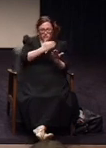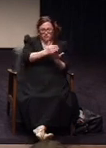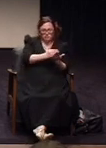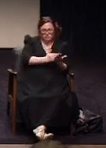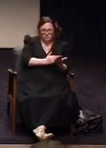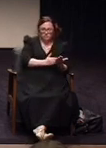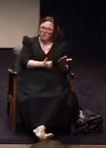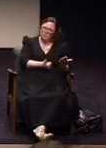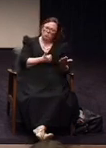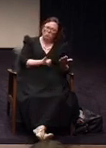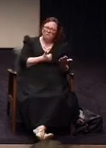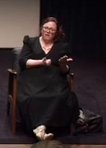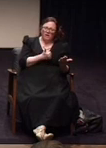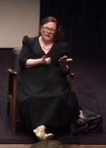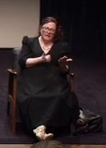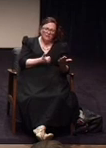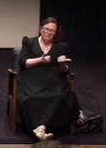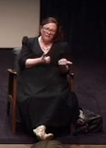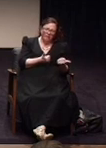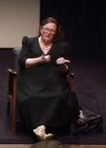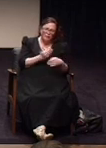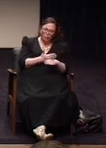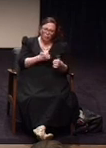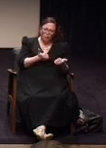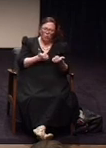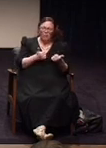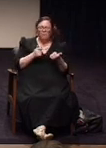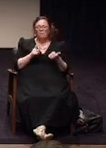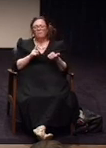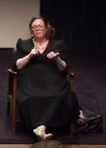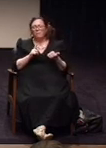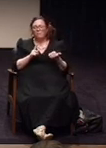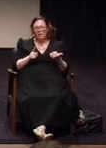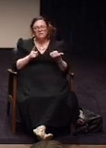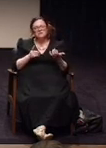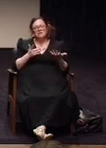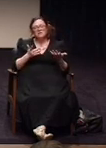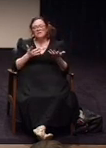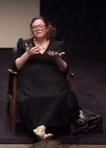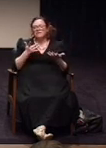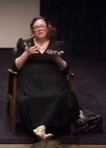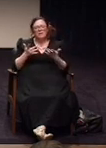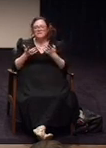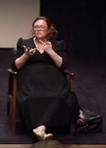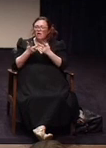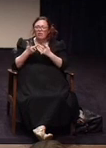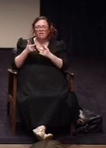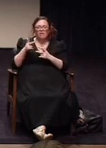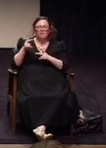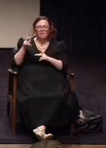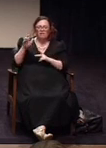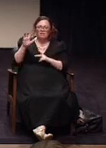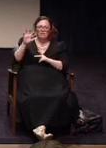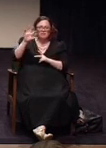was good. I mean, of course, but if I compare myself to other call takers, I don't think we did